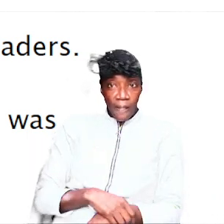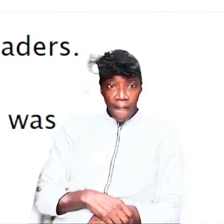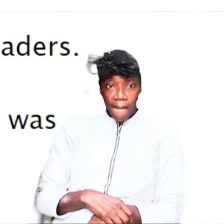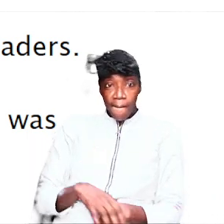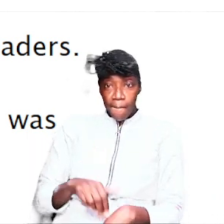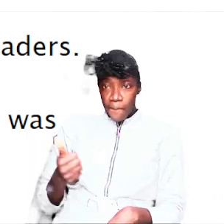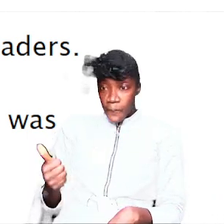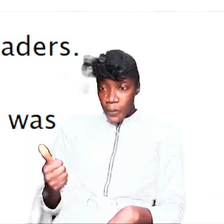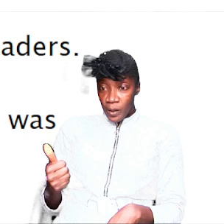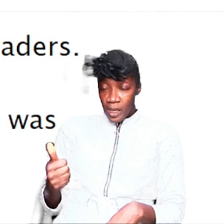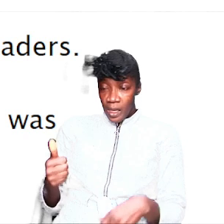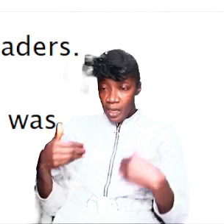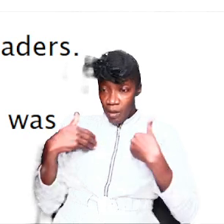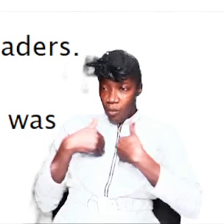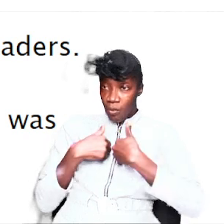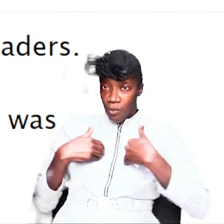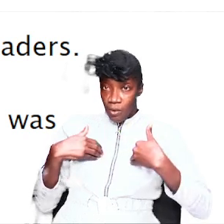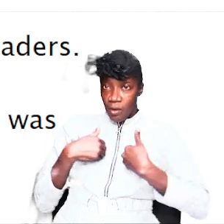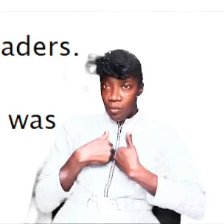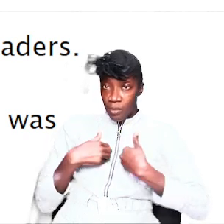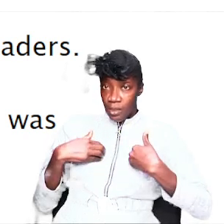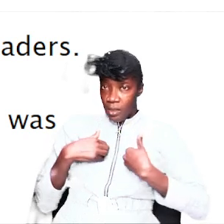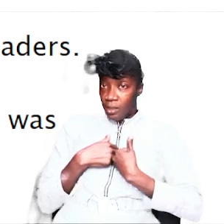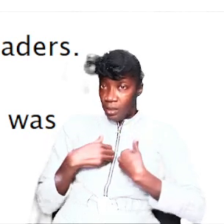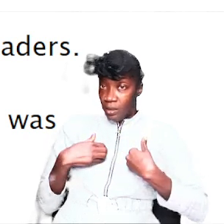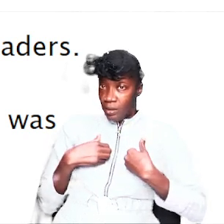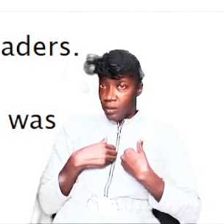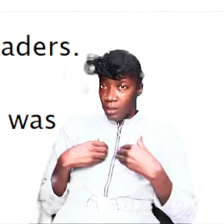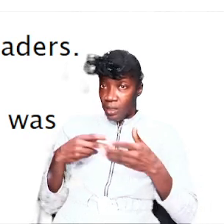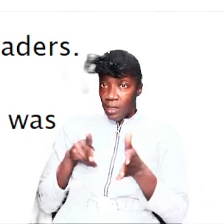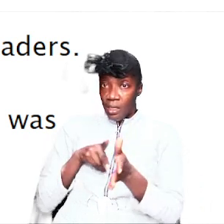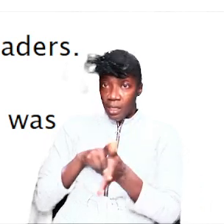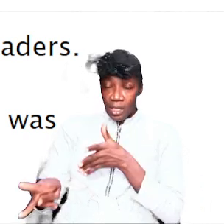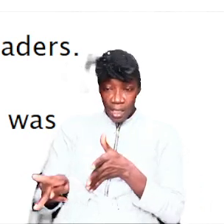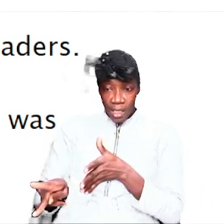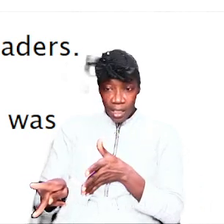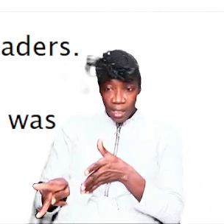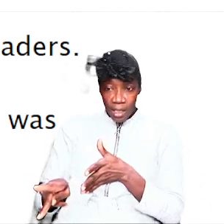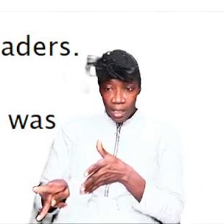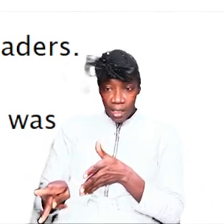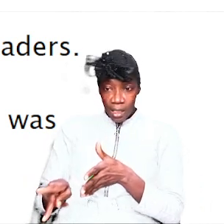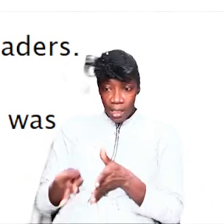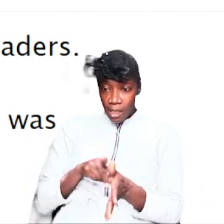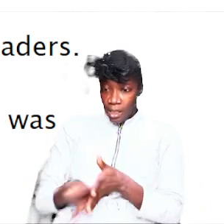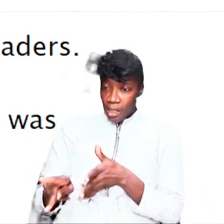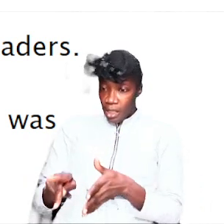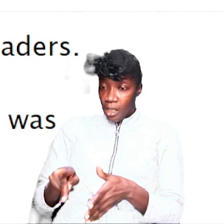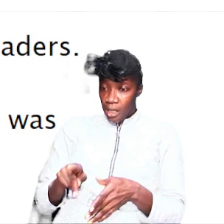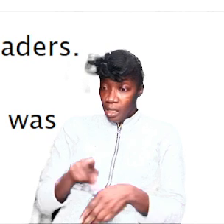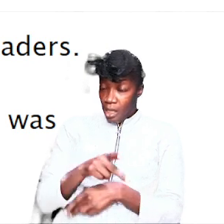any more beasts that is being killed should be killed on this place